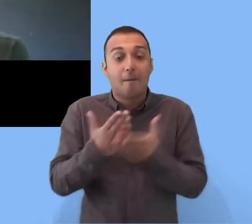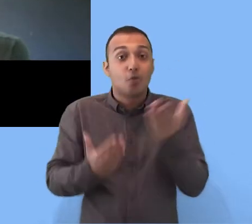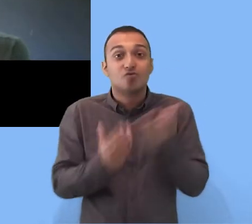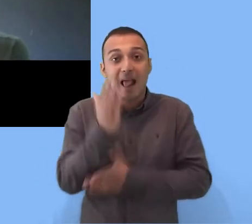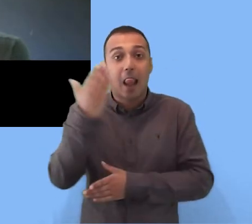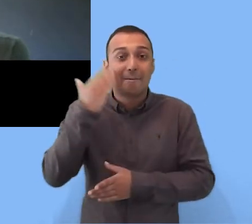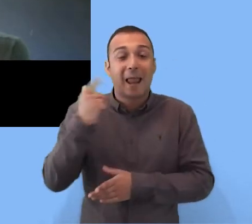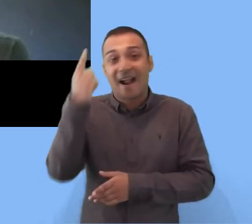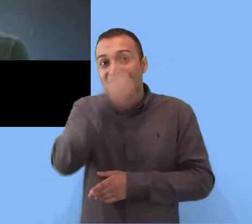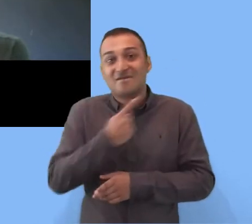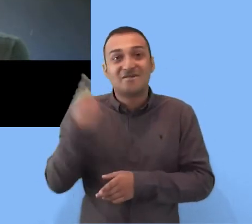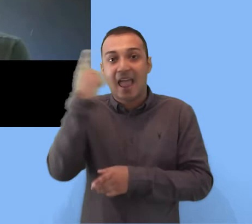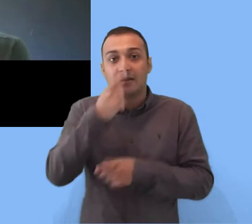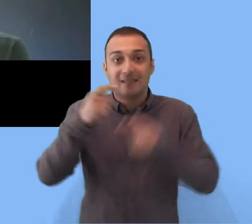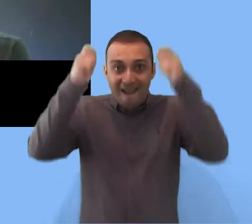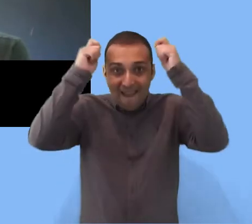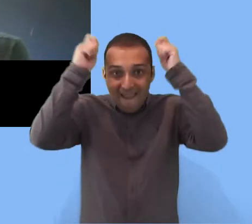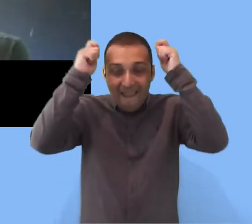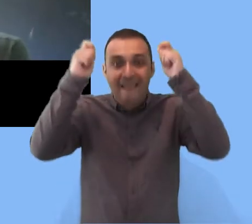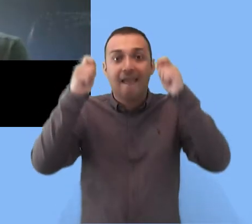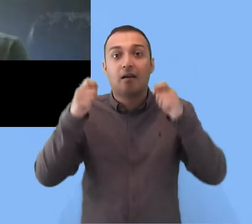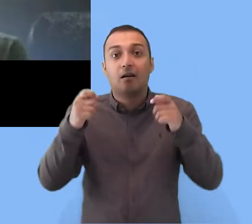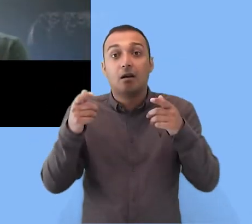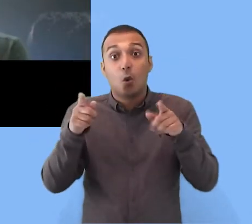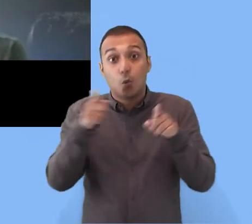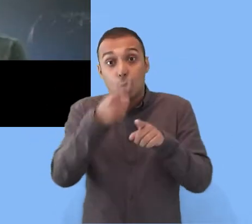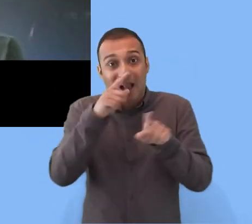know. So that's how, yeah.